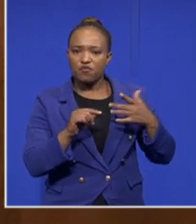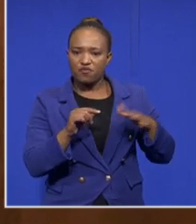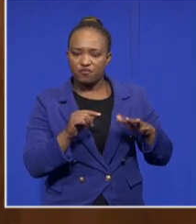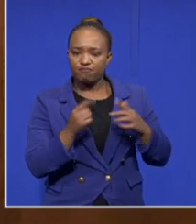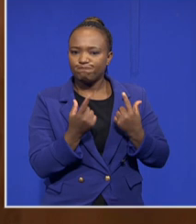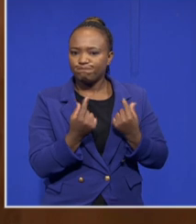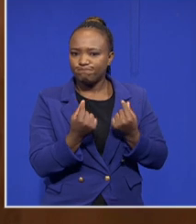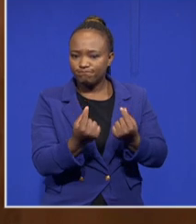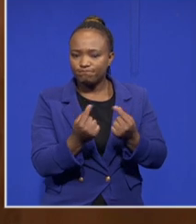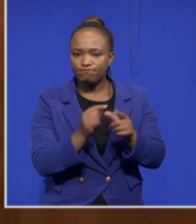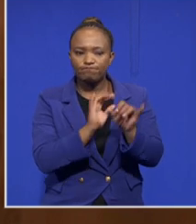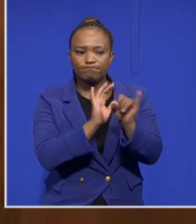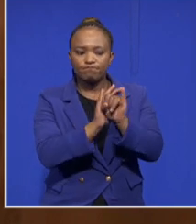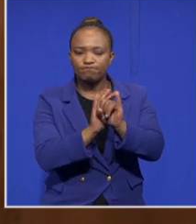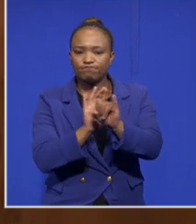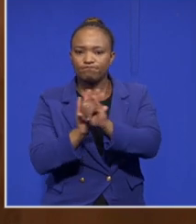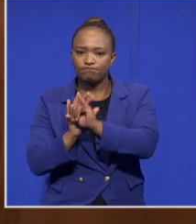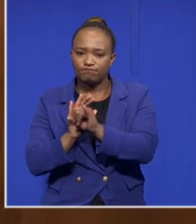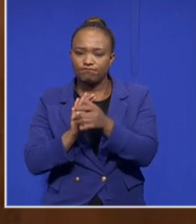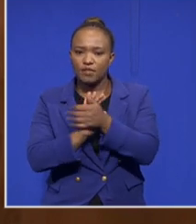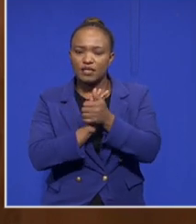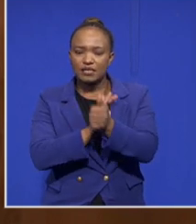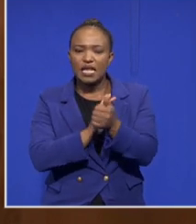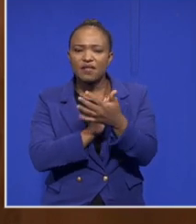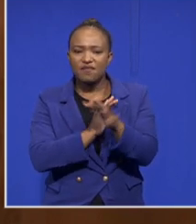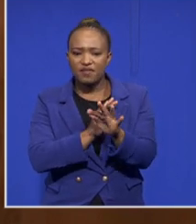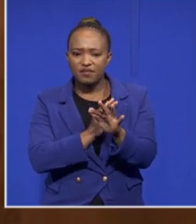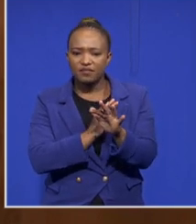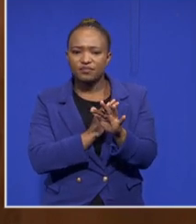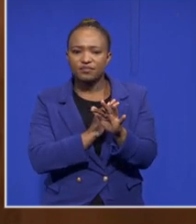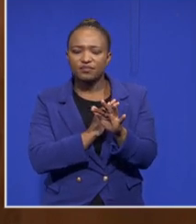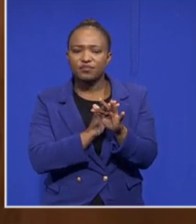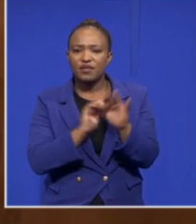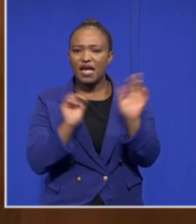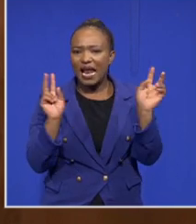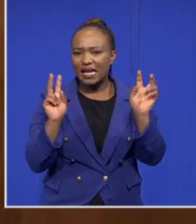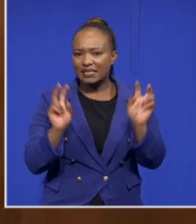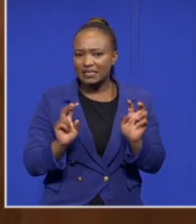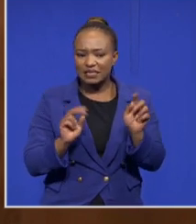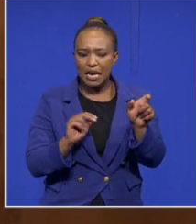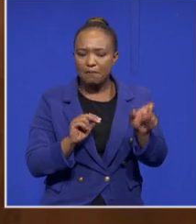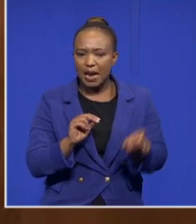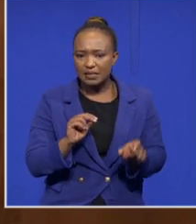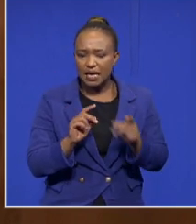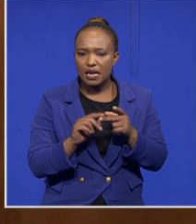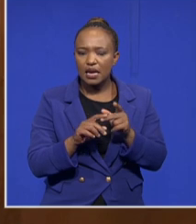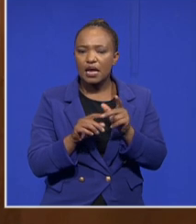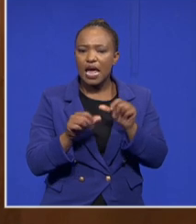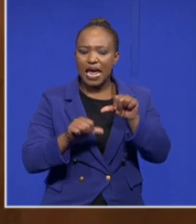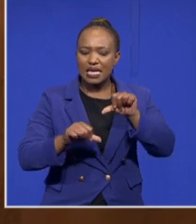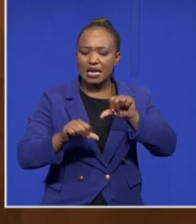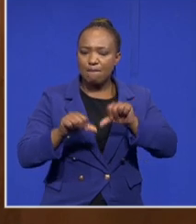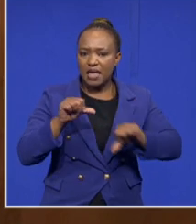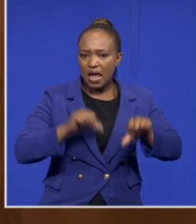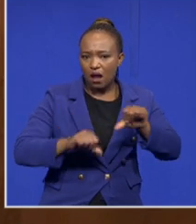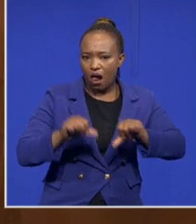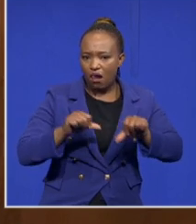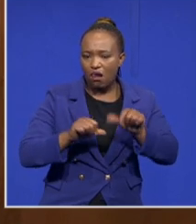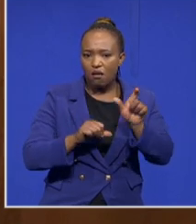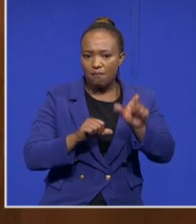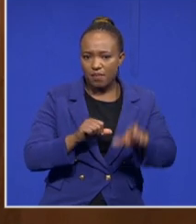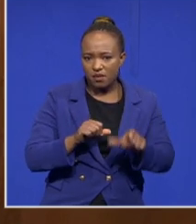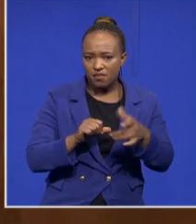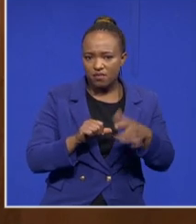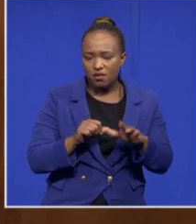was to identify key skills such as that of an electrician and a mechanical fitter, who were also appointed. The plants have